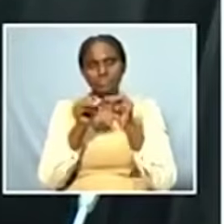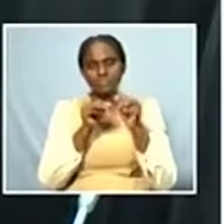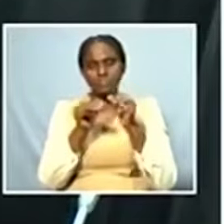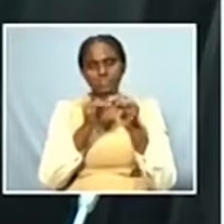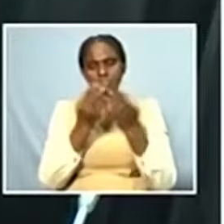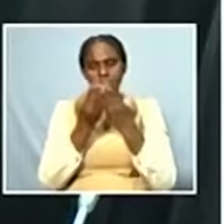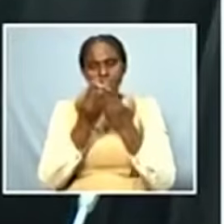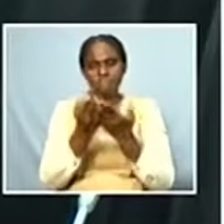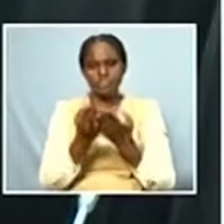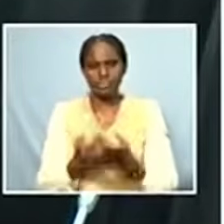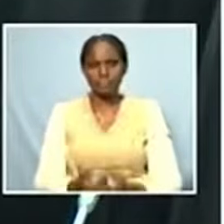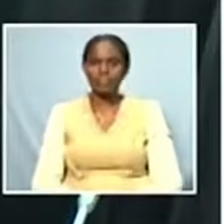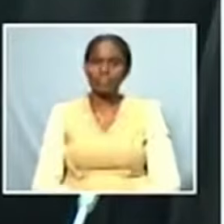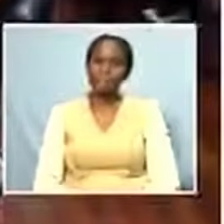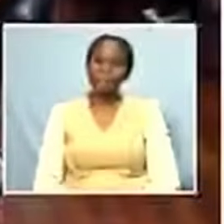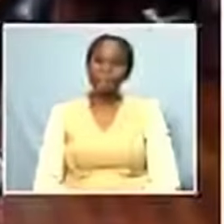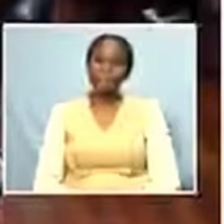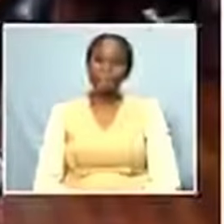I submit.